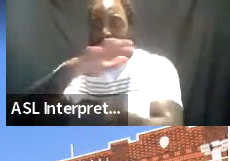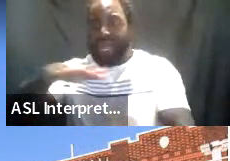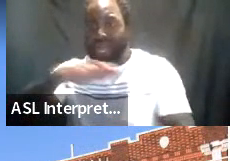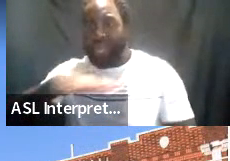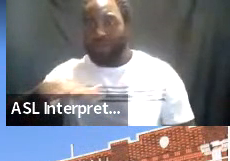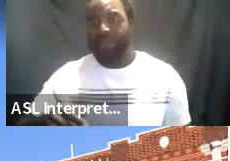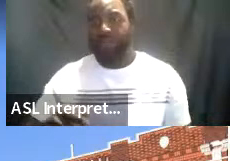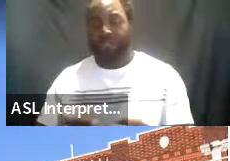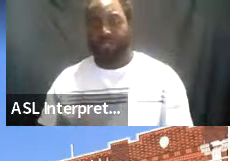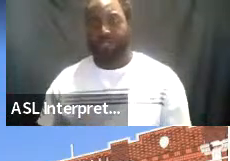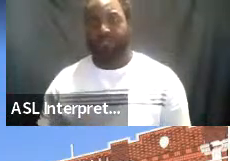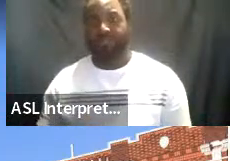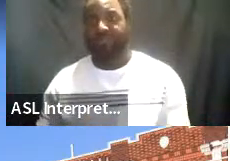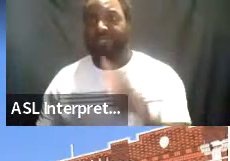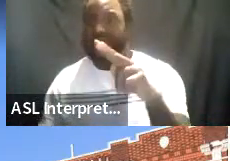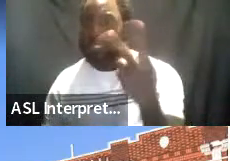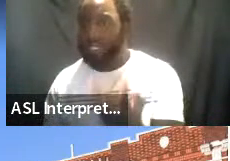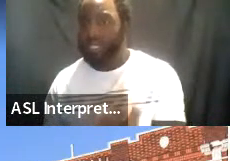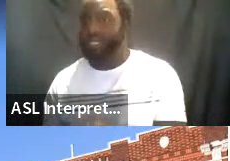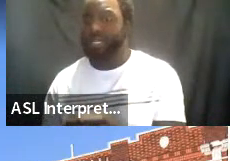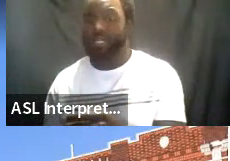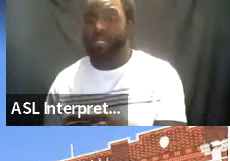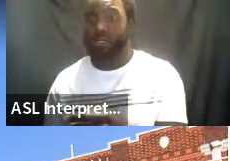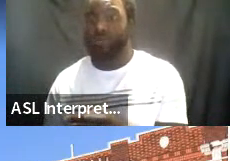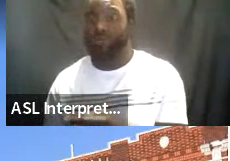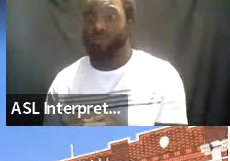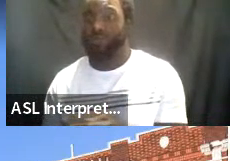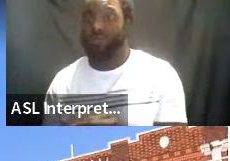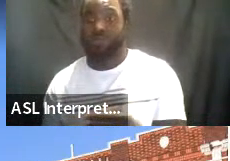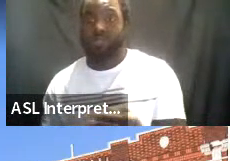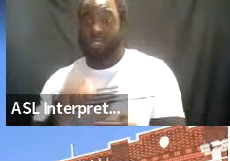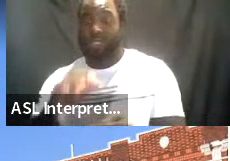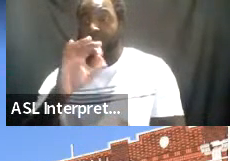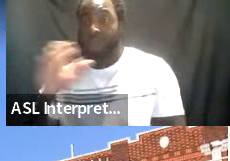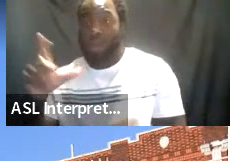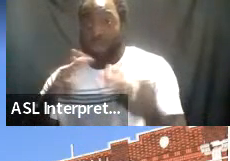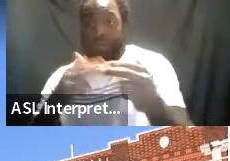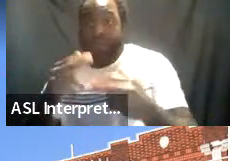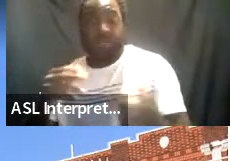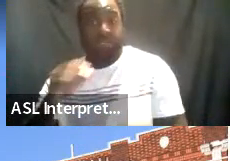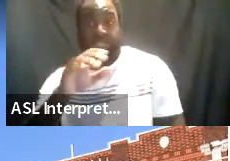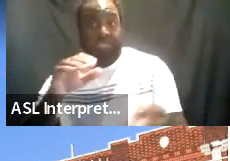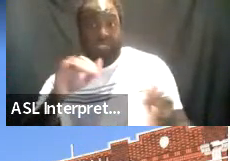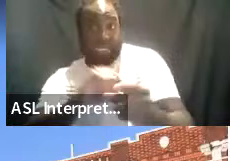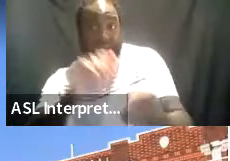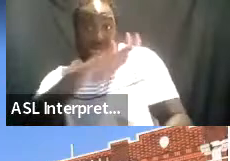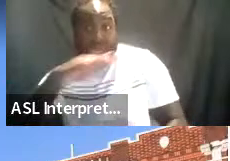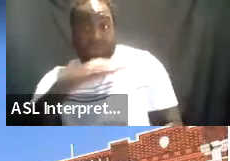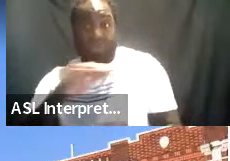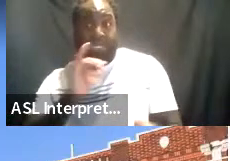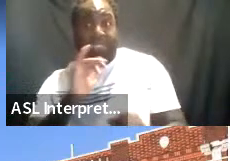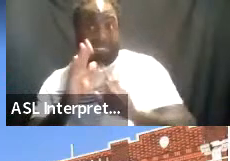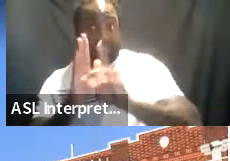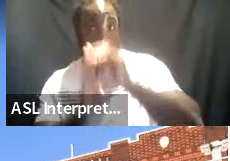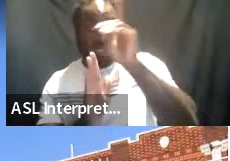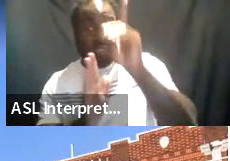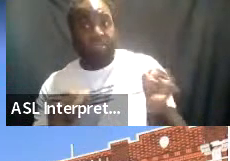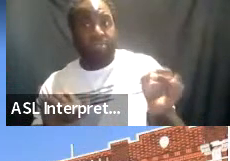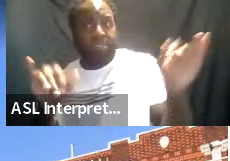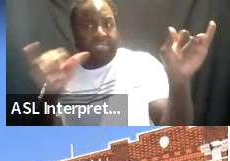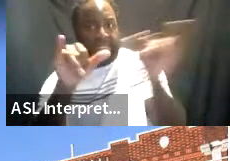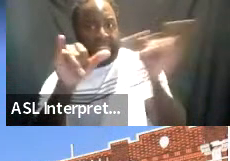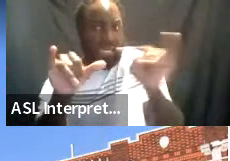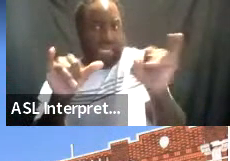those. Secondly, even though every building up and down the block is developed to a similar